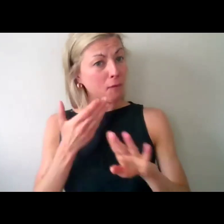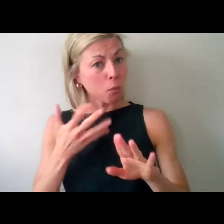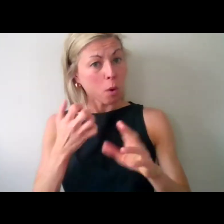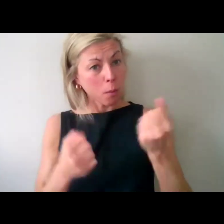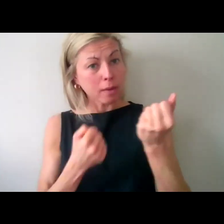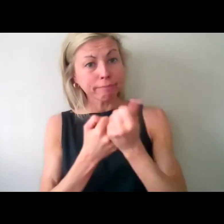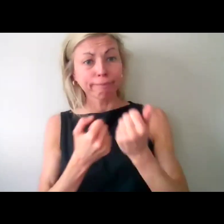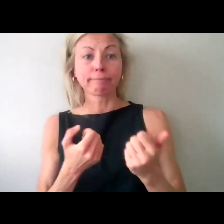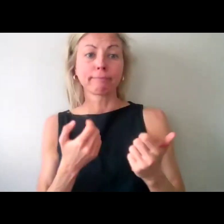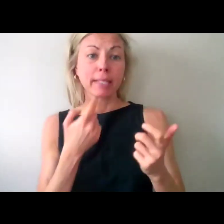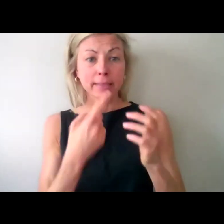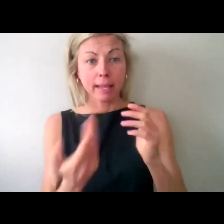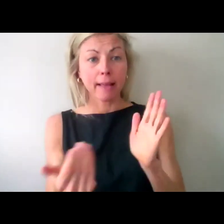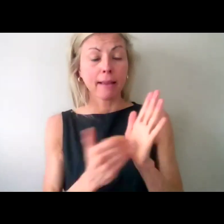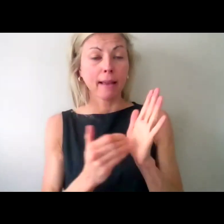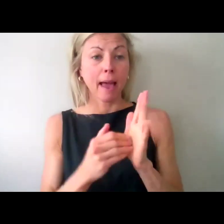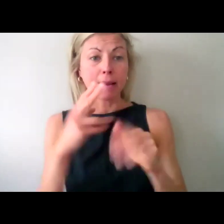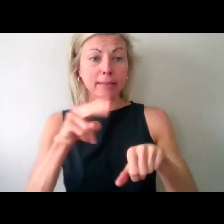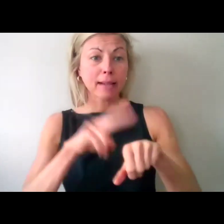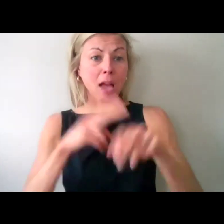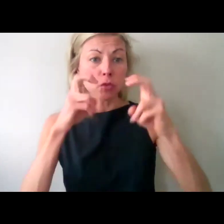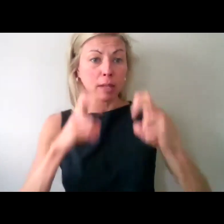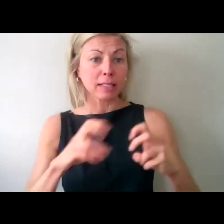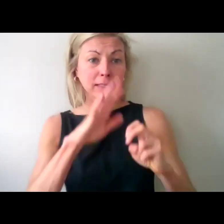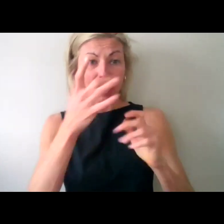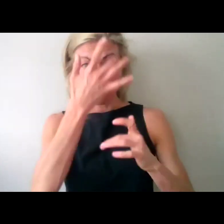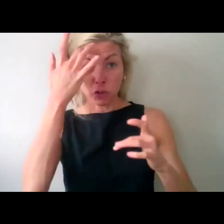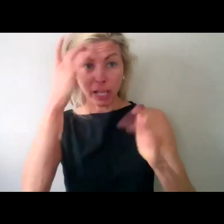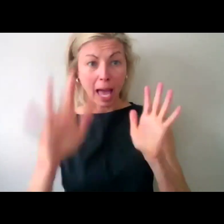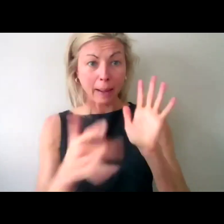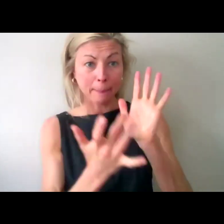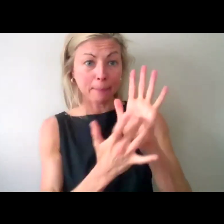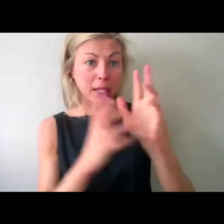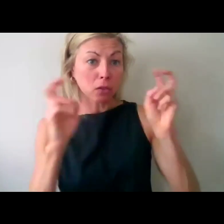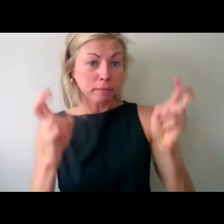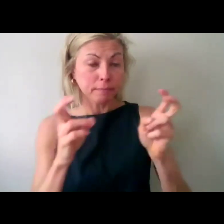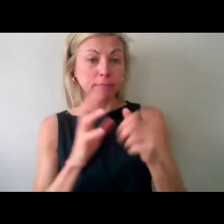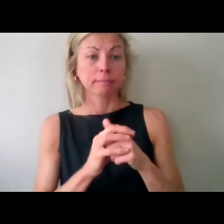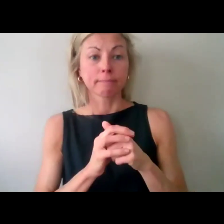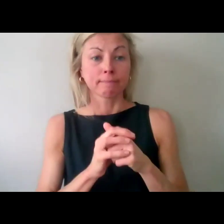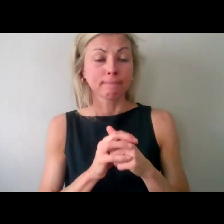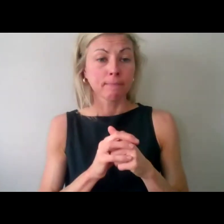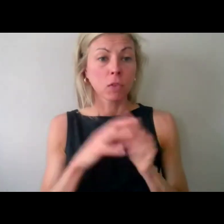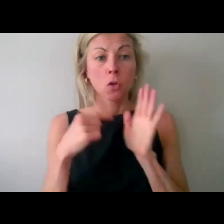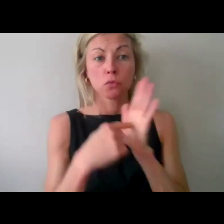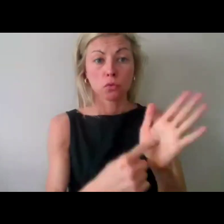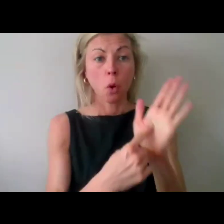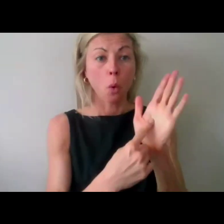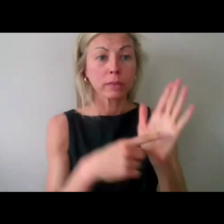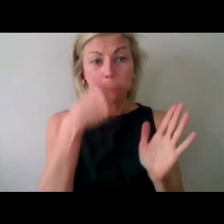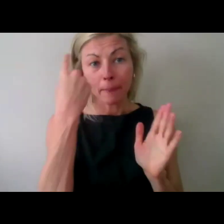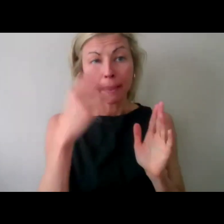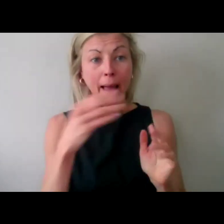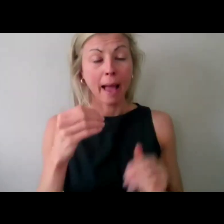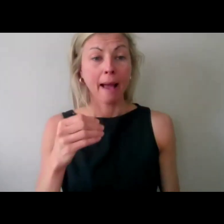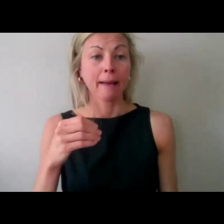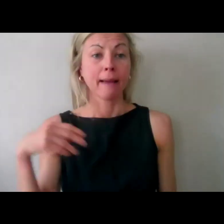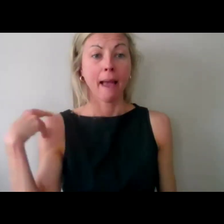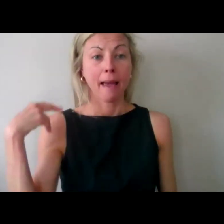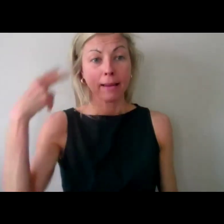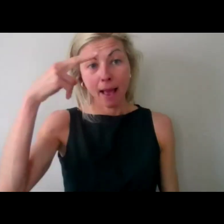that national analysis of the forgotten middle made by NORC showed that Black and Hispanic older